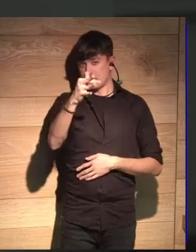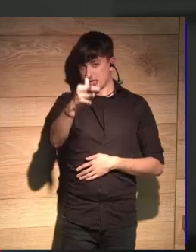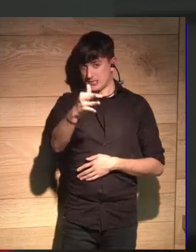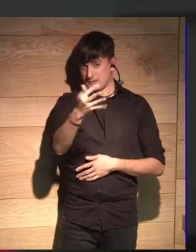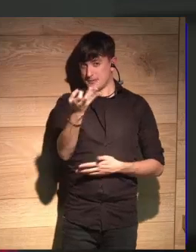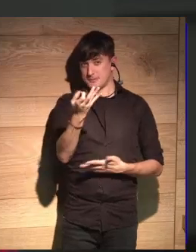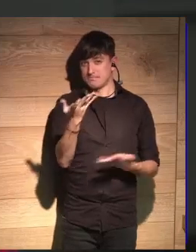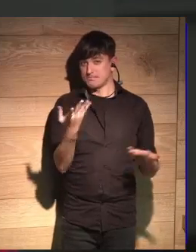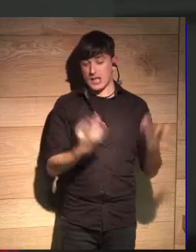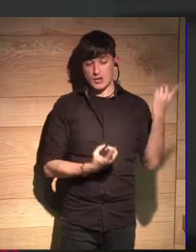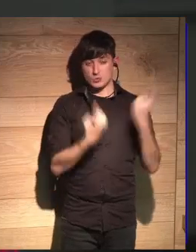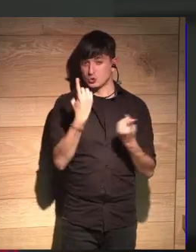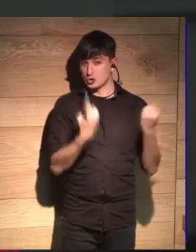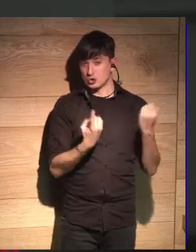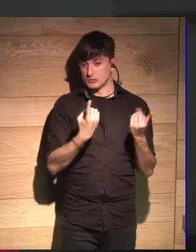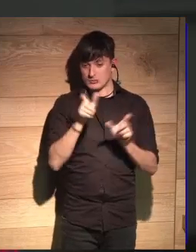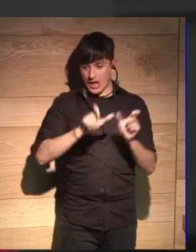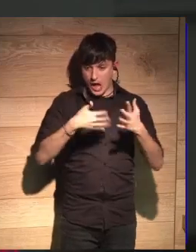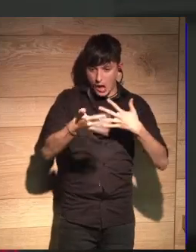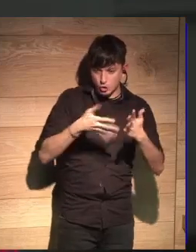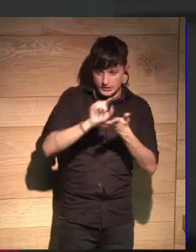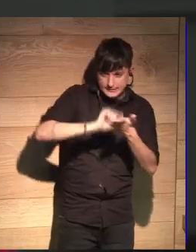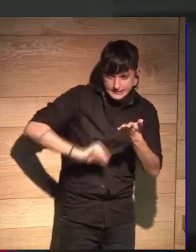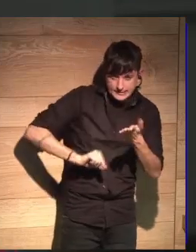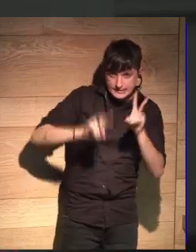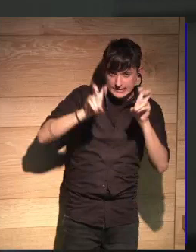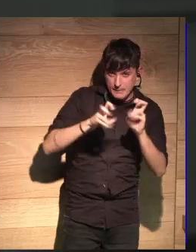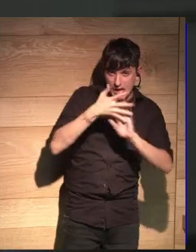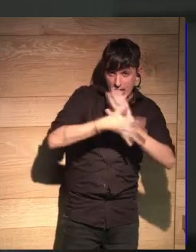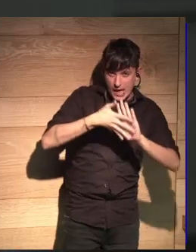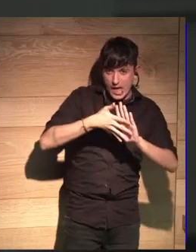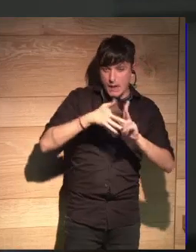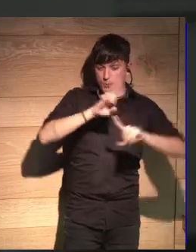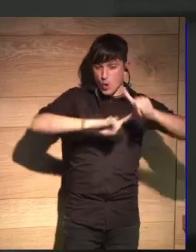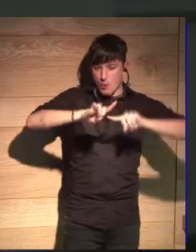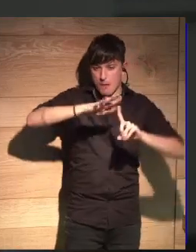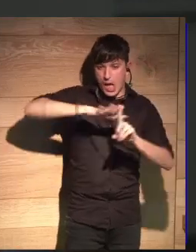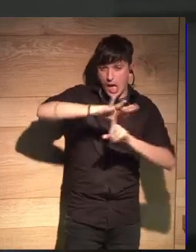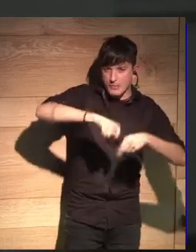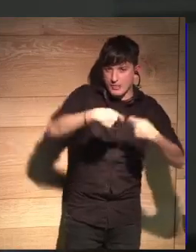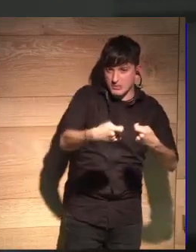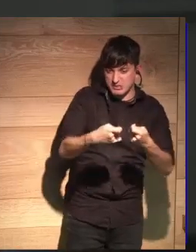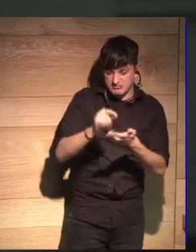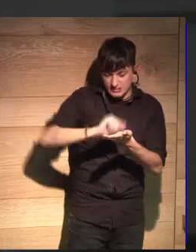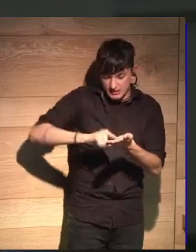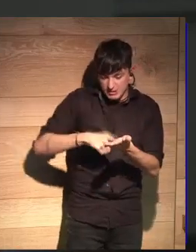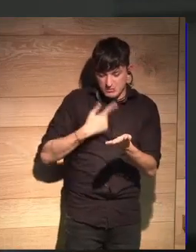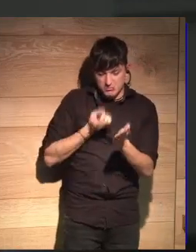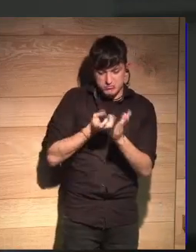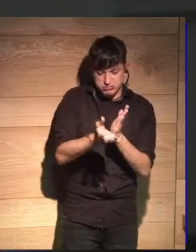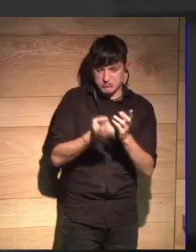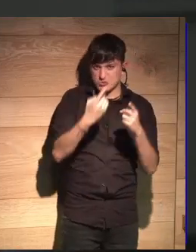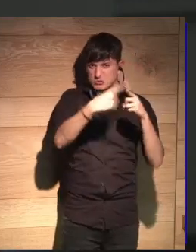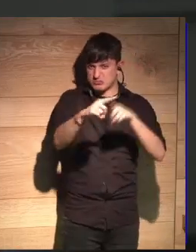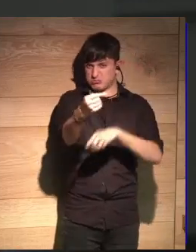Some writers about environmental problems write pessimistic books, and that's